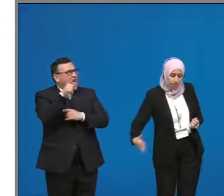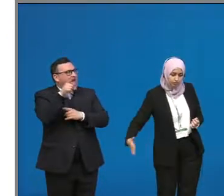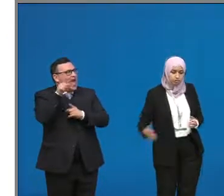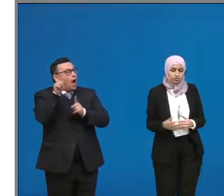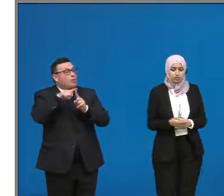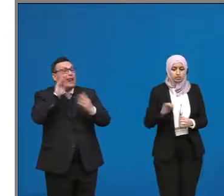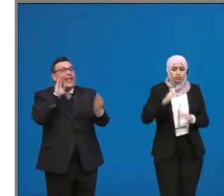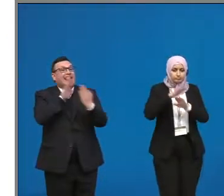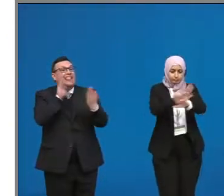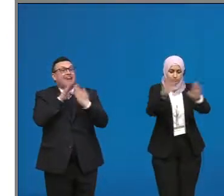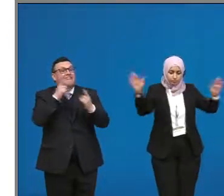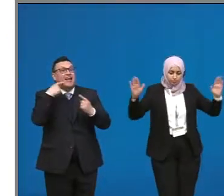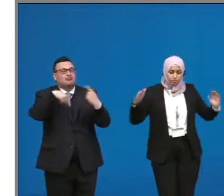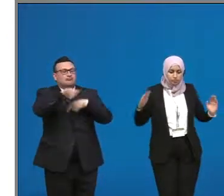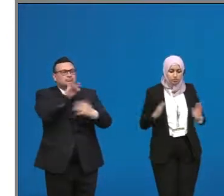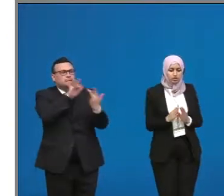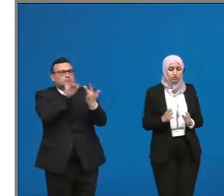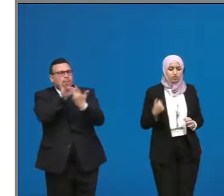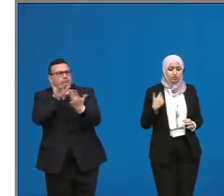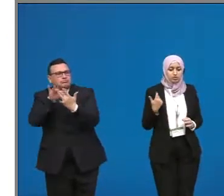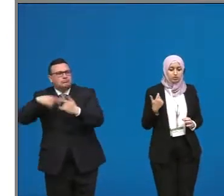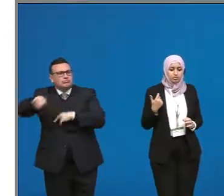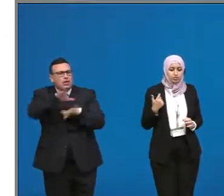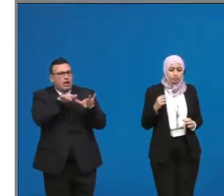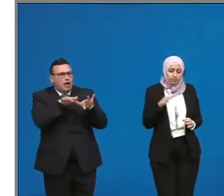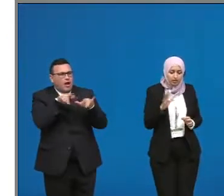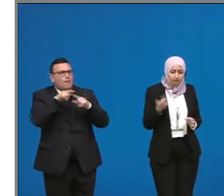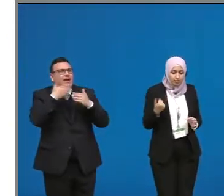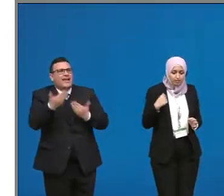and interfaces for various